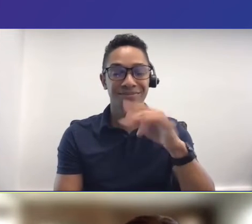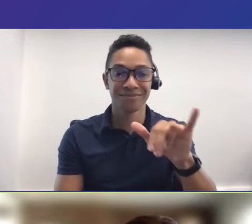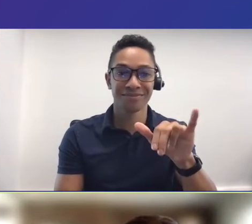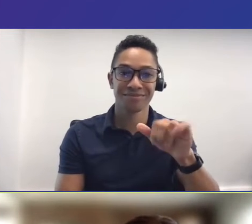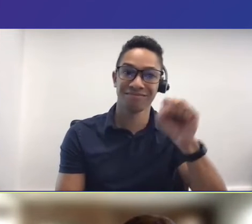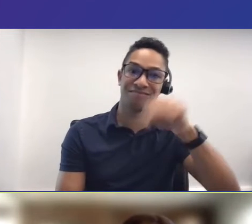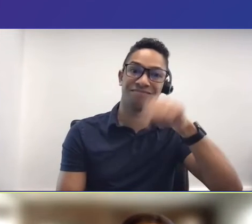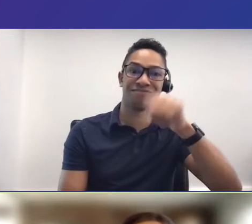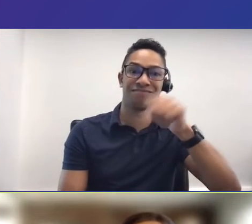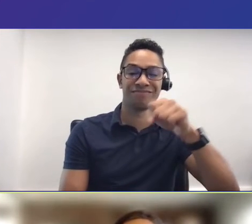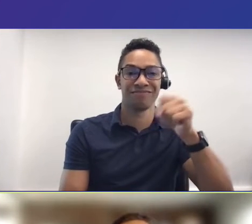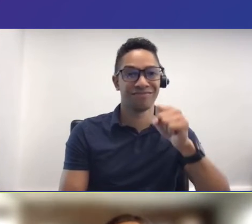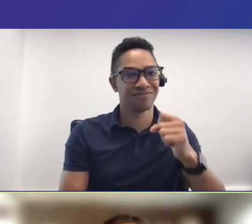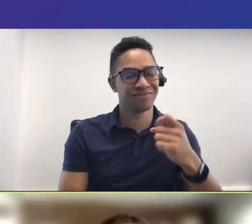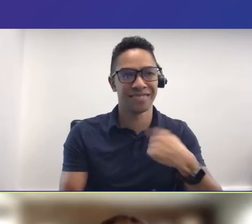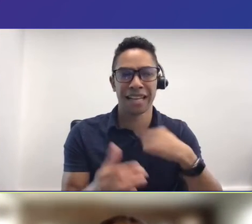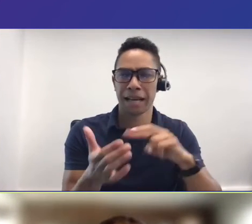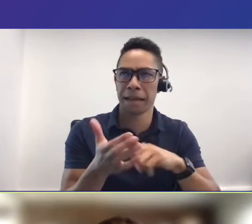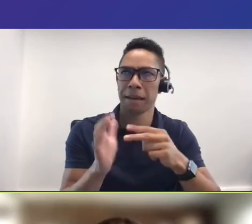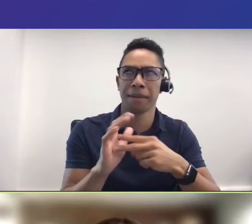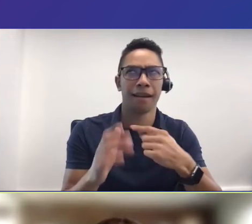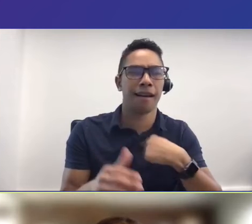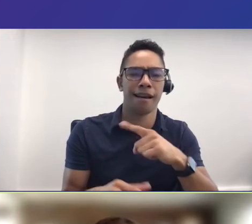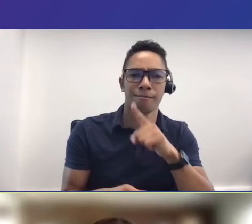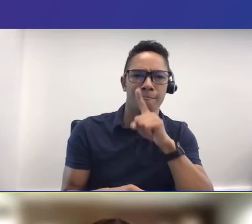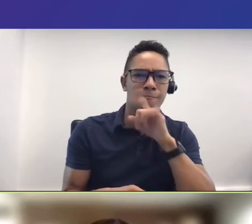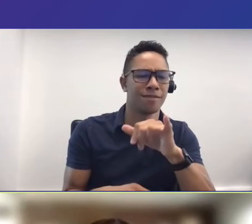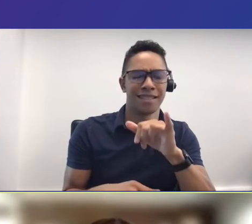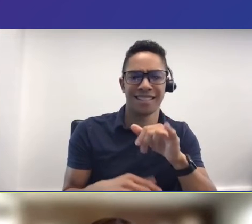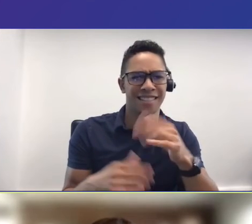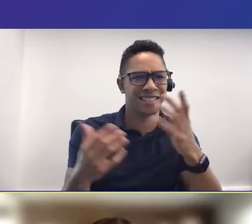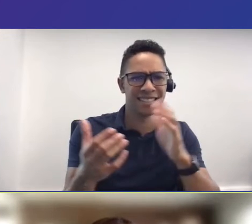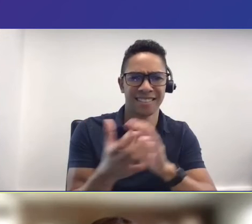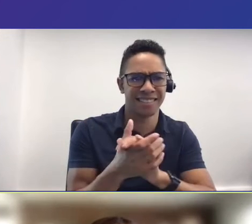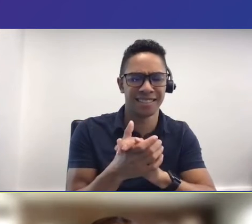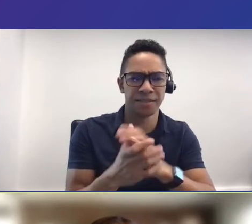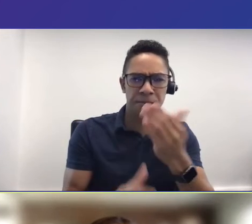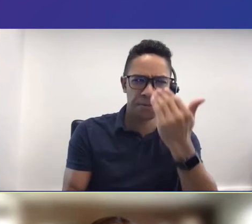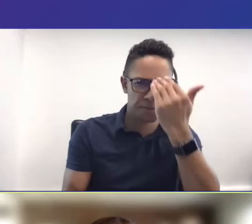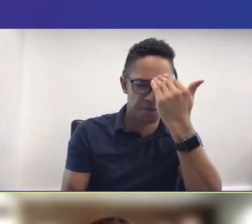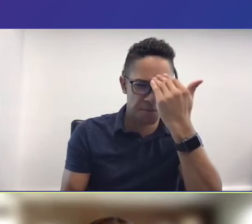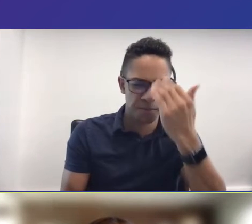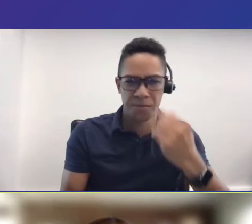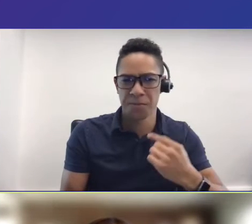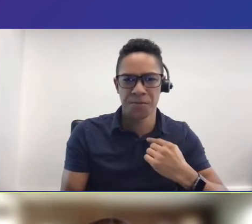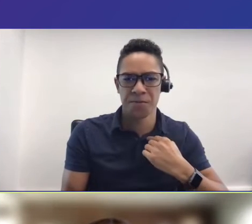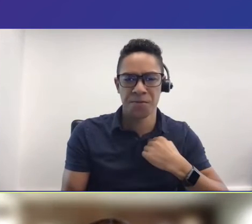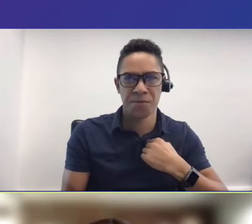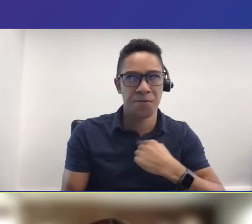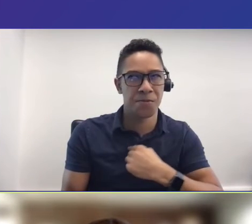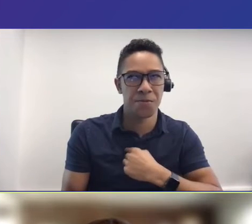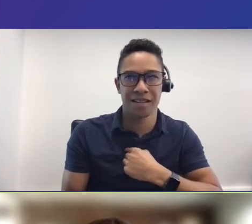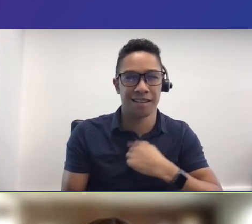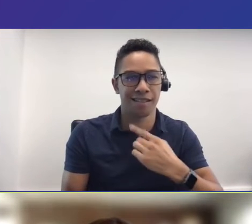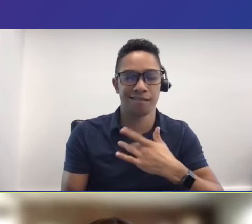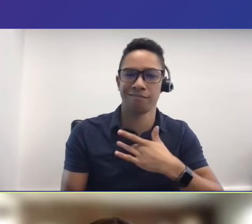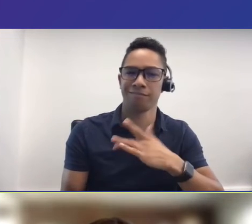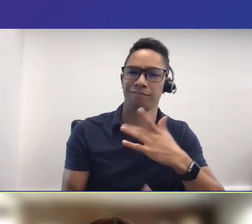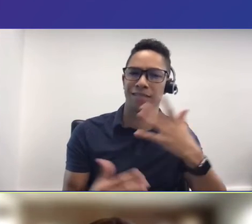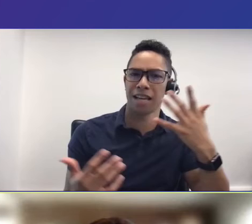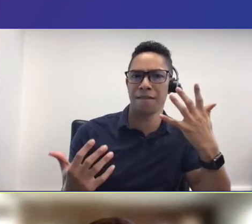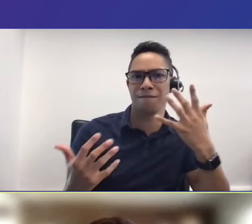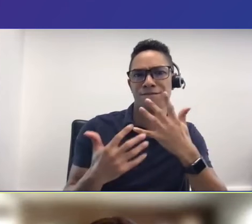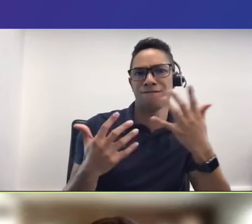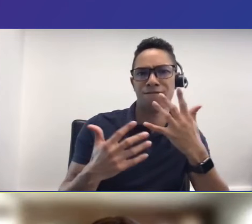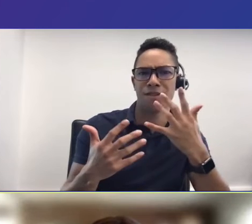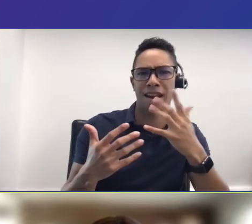Yeah, I mean, I'm really, Maya, we're always afraid of being nostalgic.